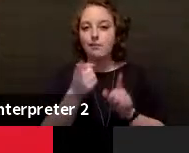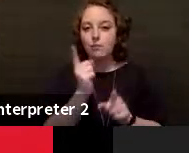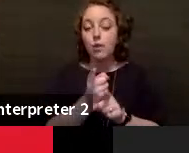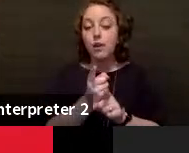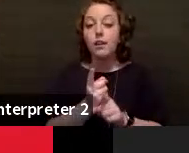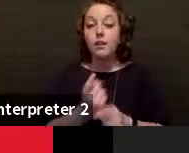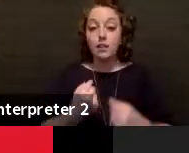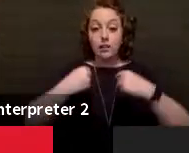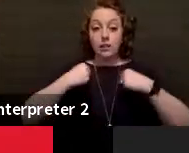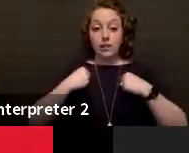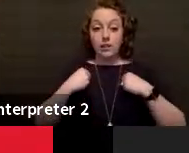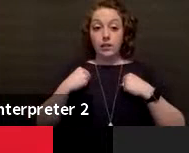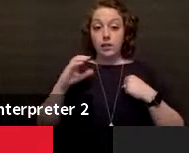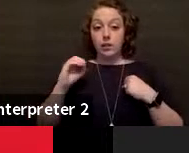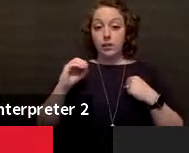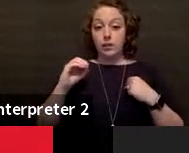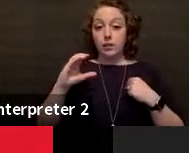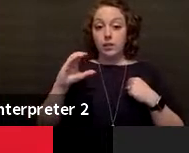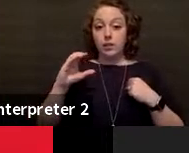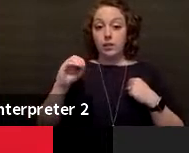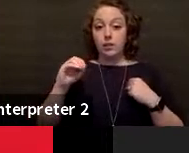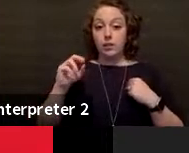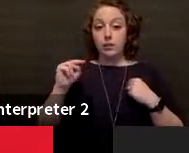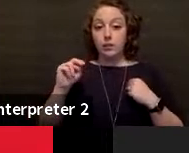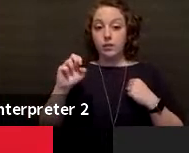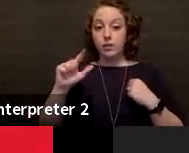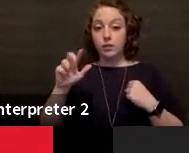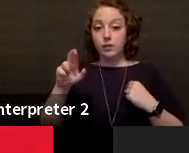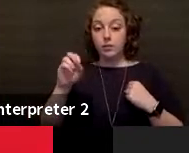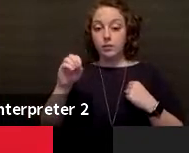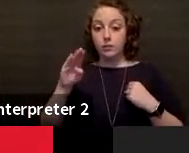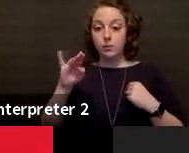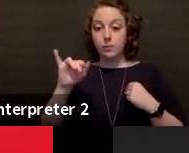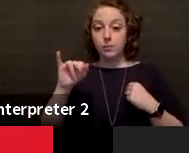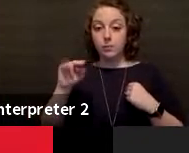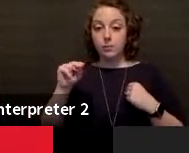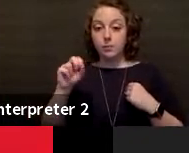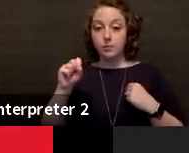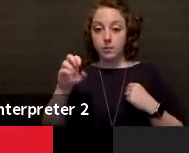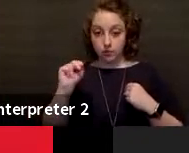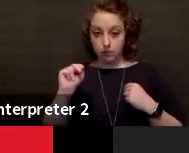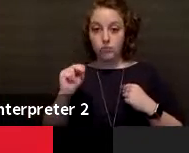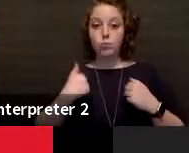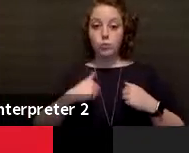be listening and taking notes, and then we will report back.